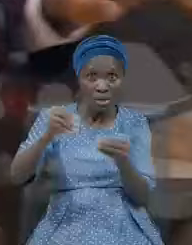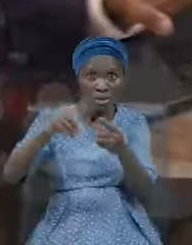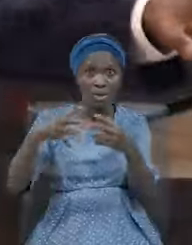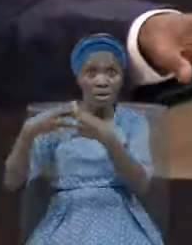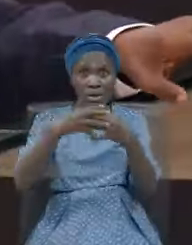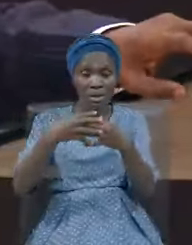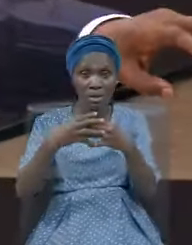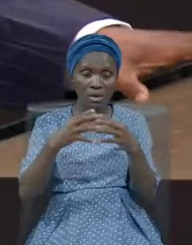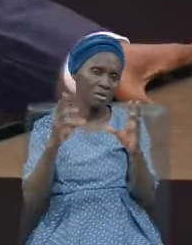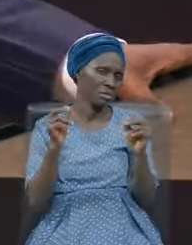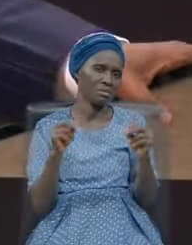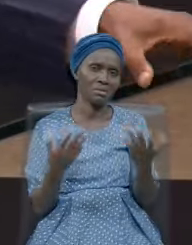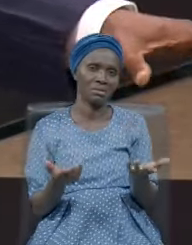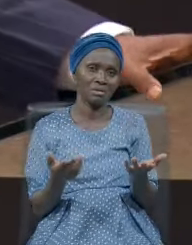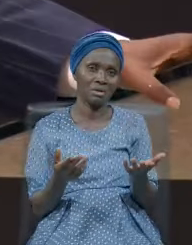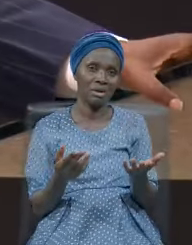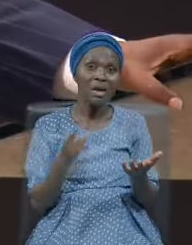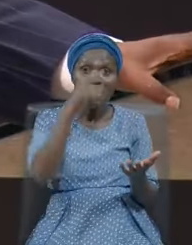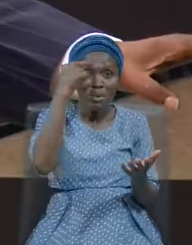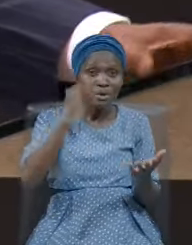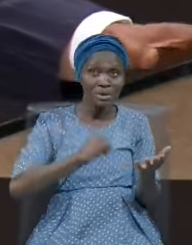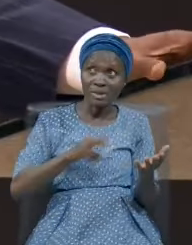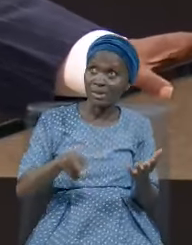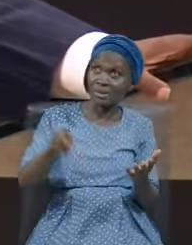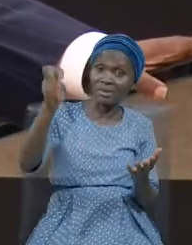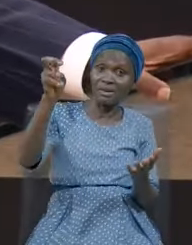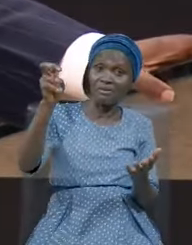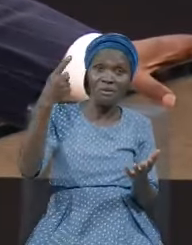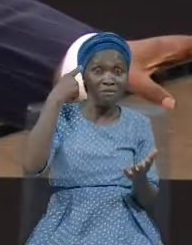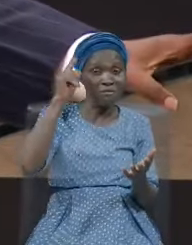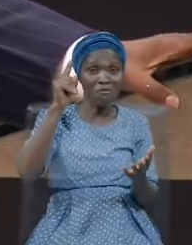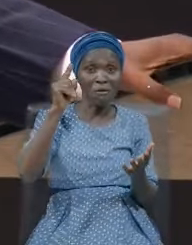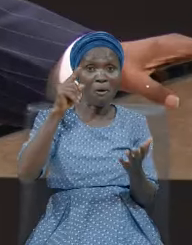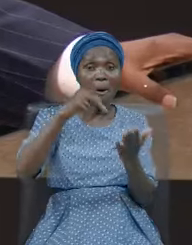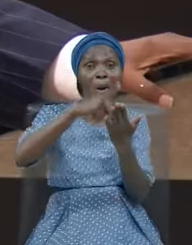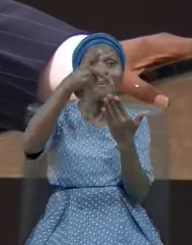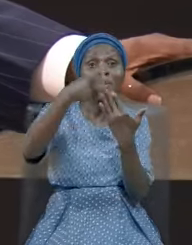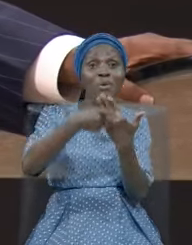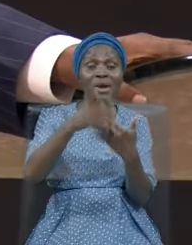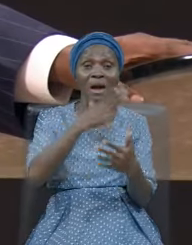Well, because I went for crusade and conference,